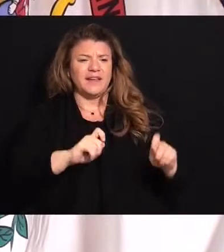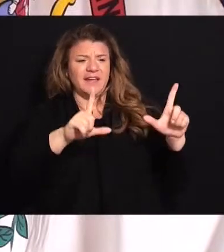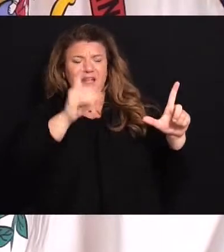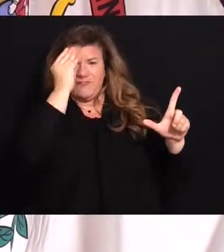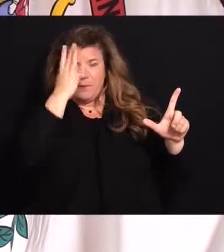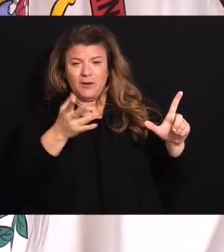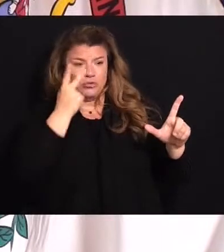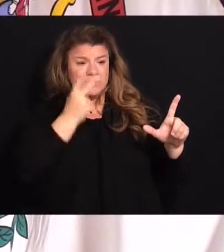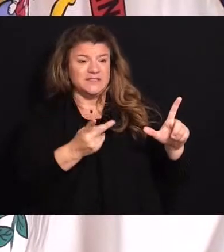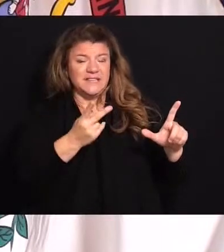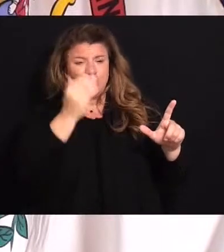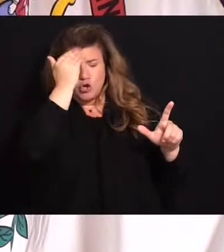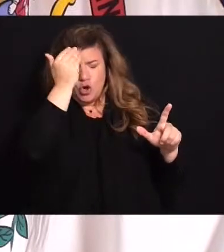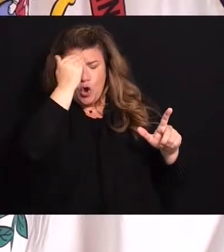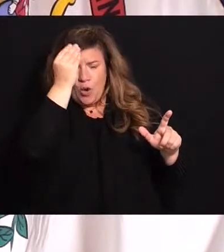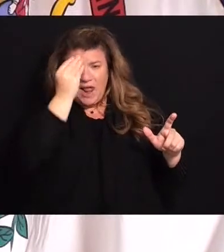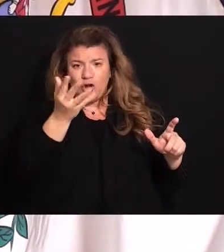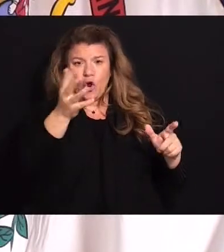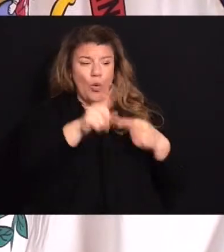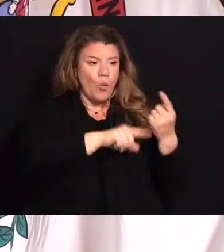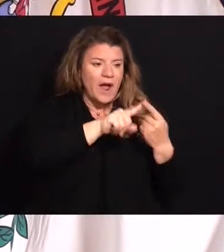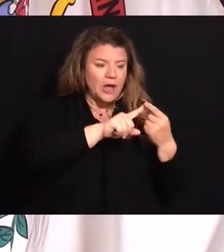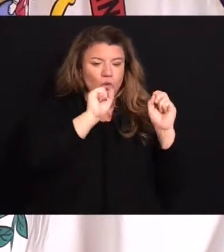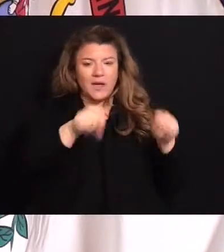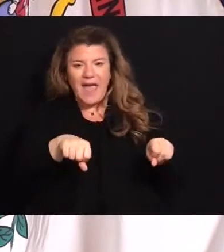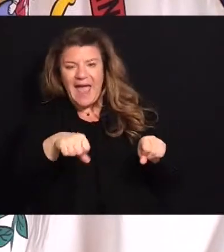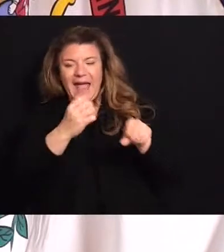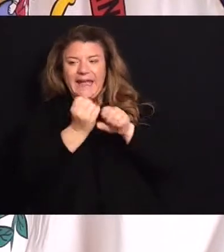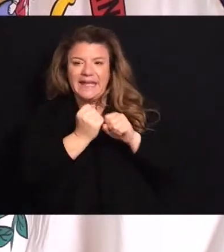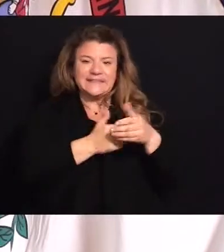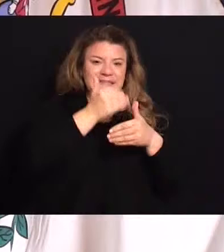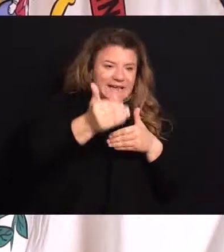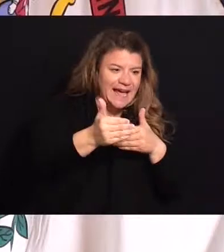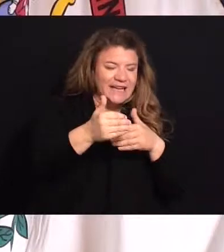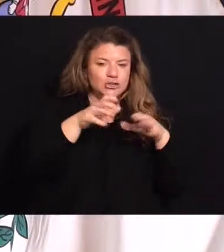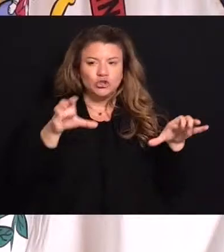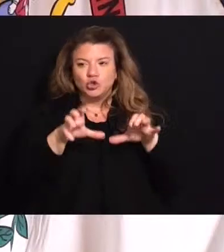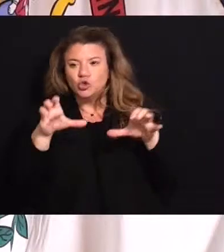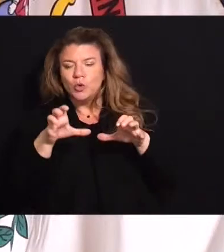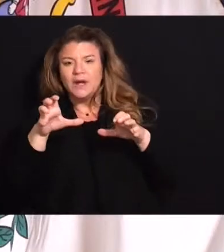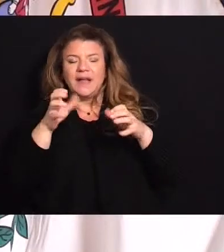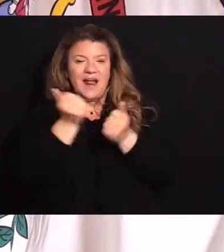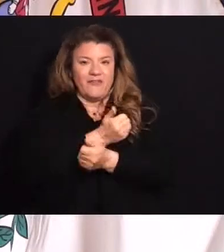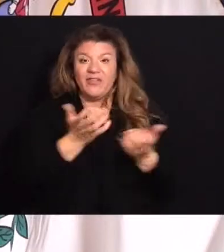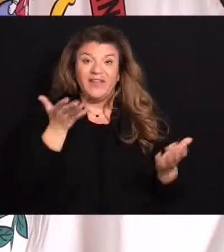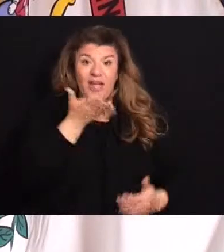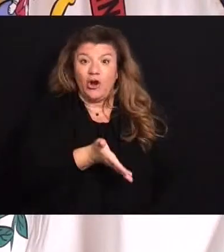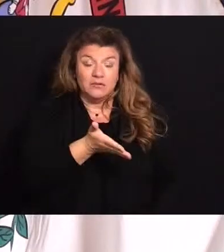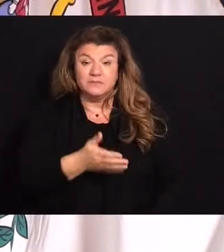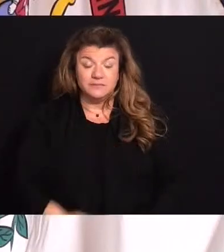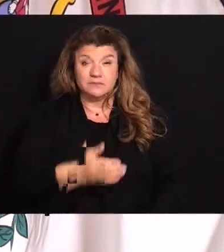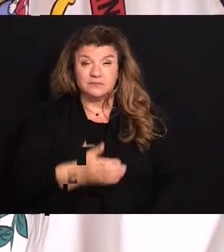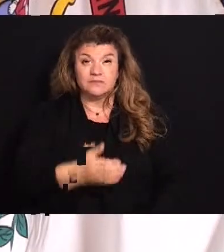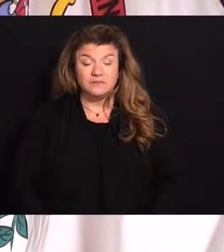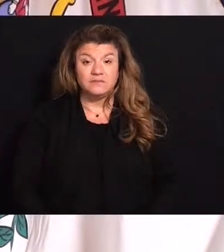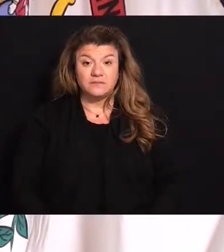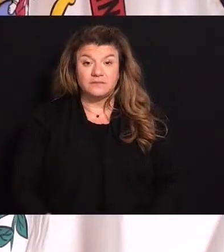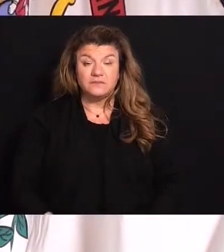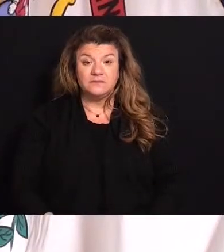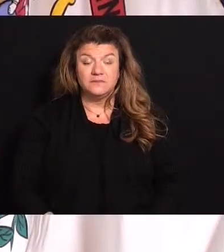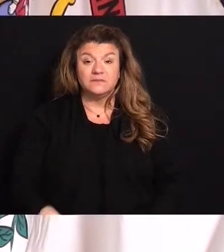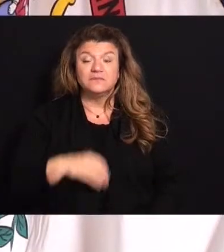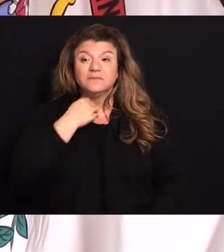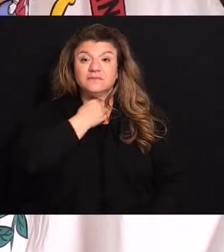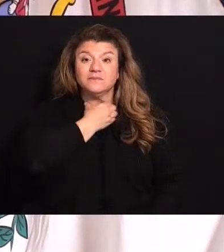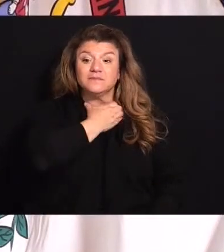up there that is going to notify you as to when to get your shots and everything. Absolutely, without any question,